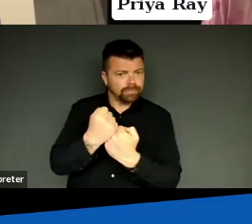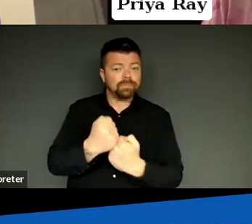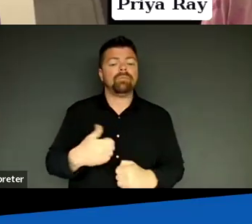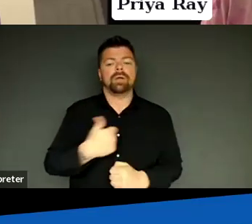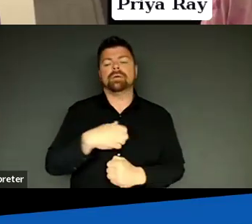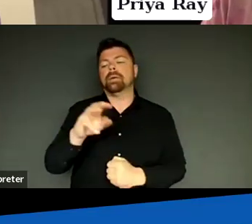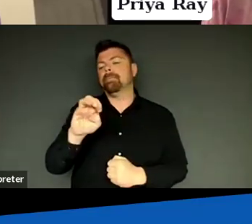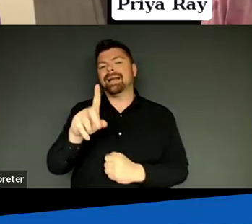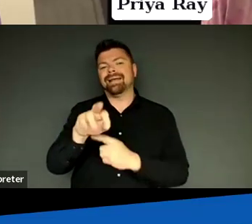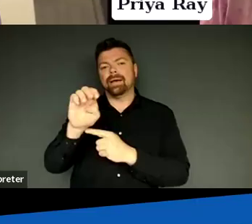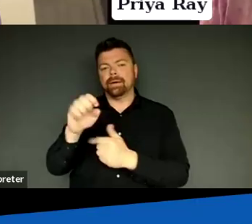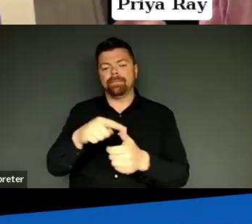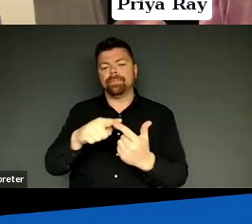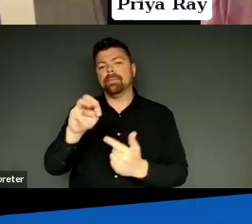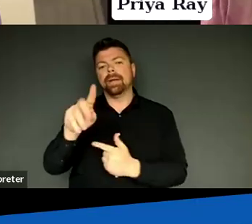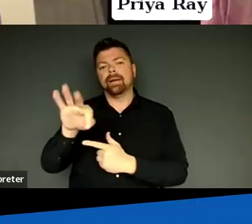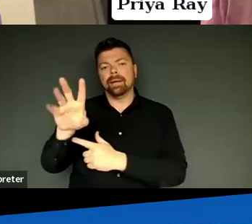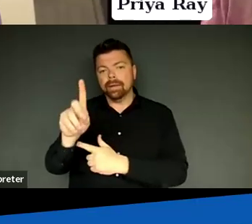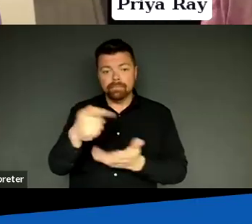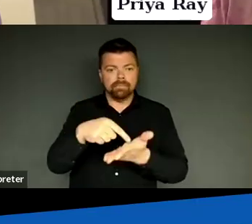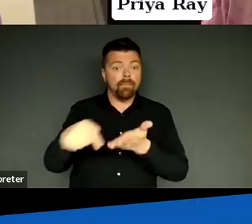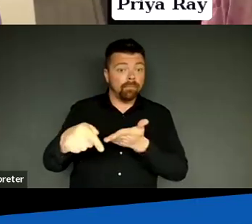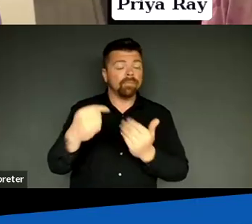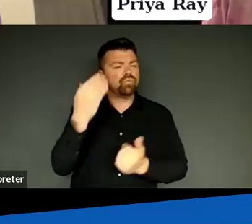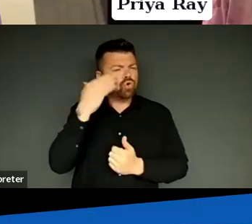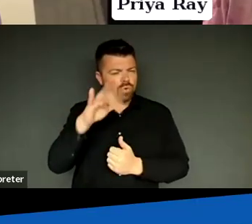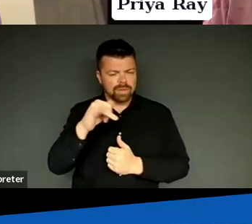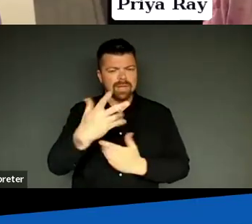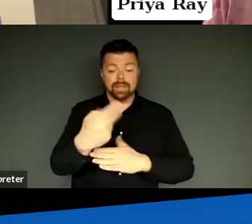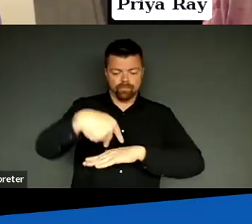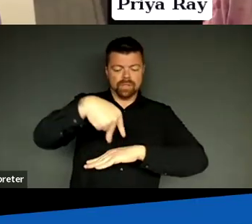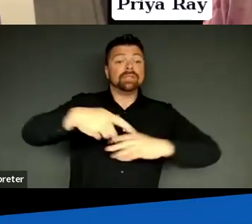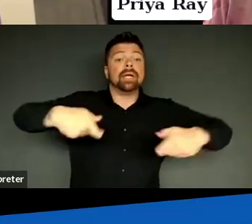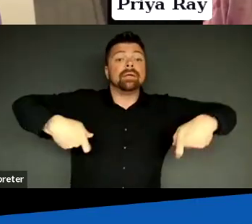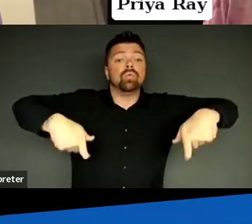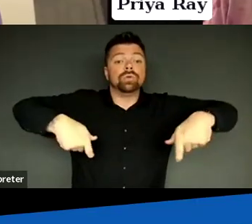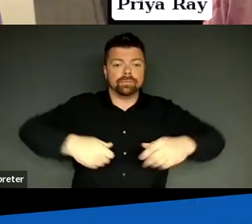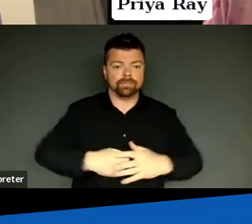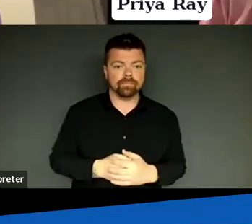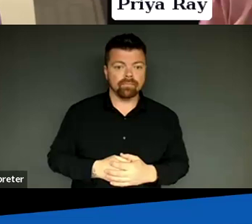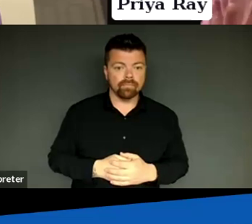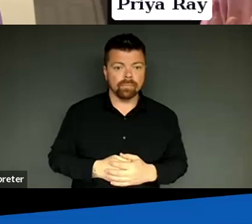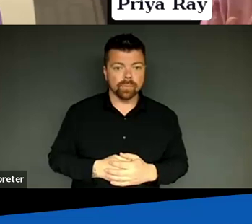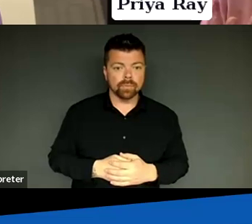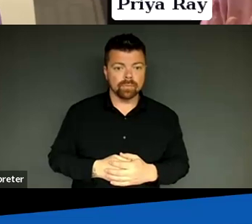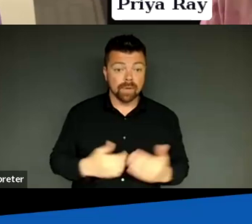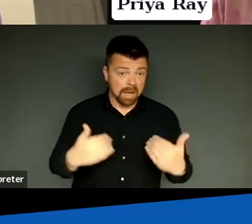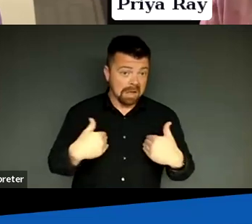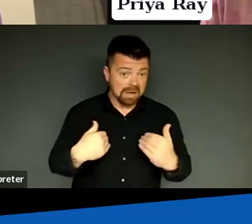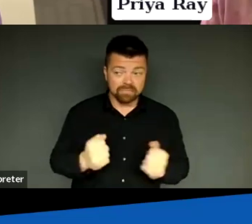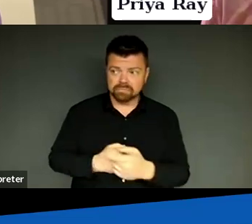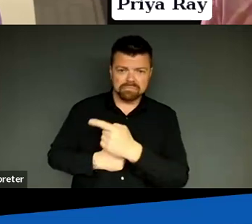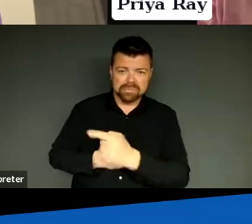and Medicaid paid for the standing wheelchair, which I have. And they were like, it's going to